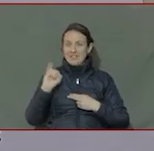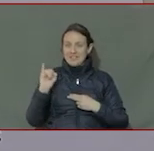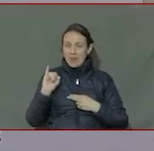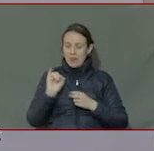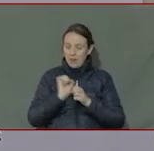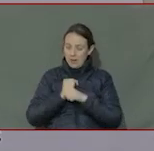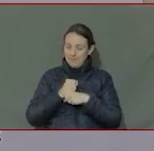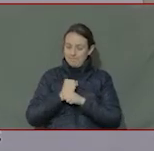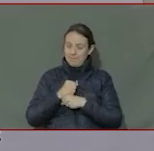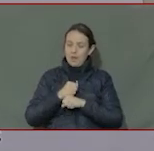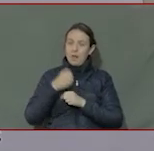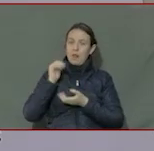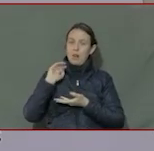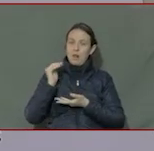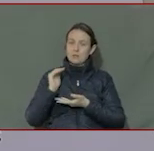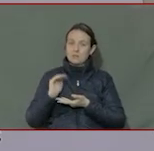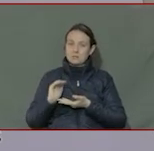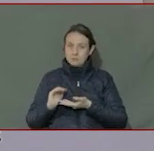English?